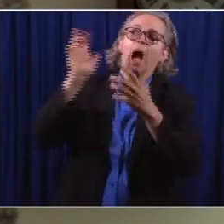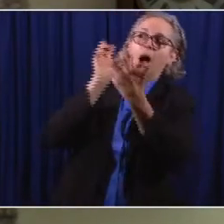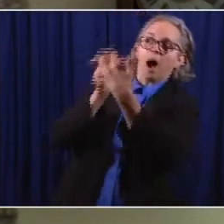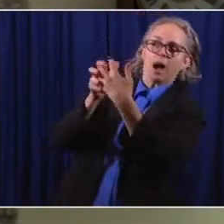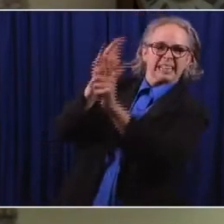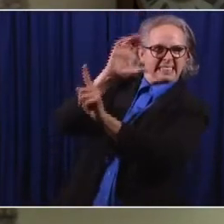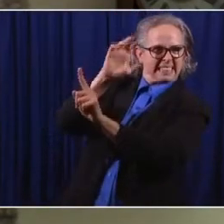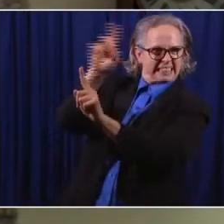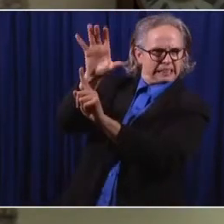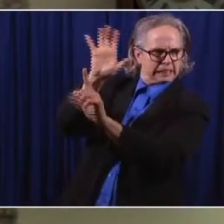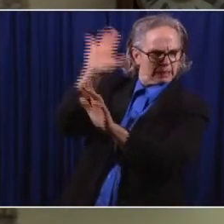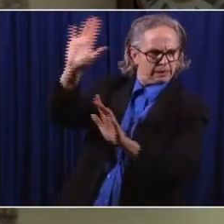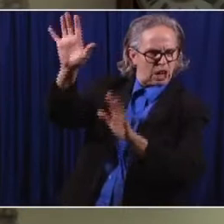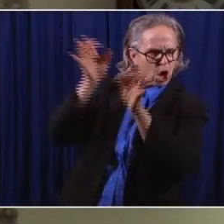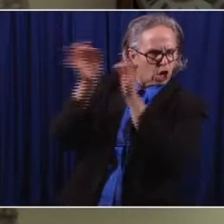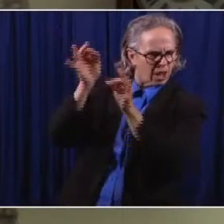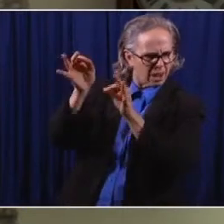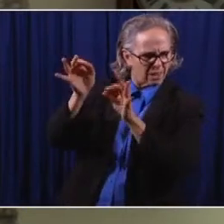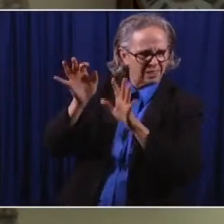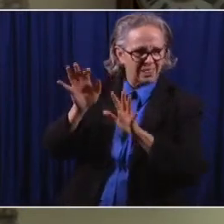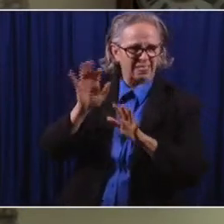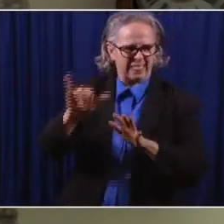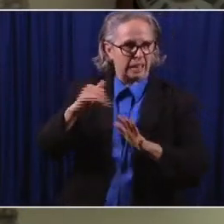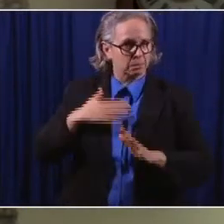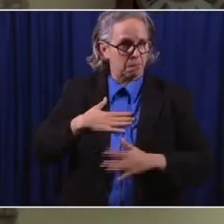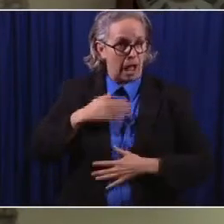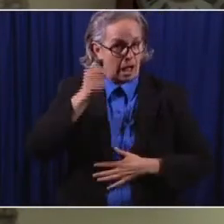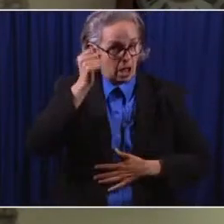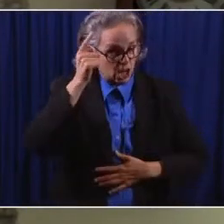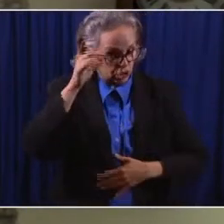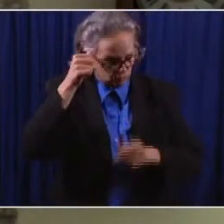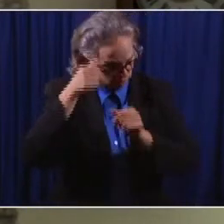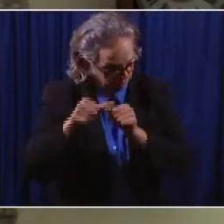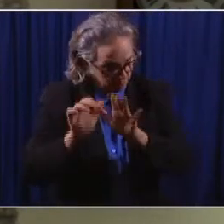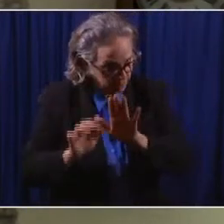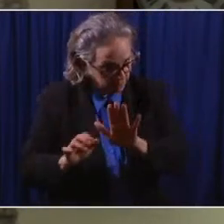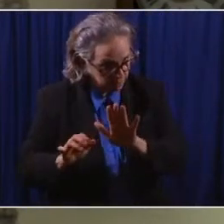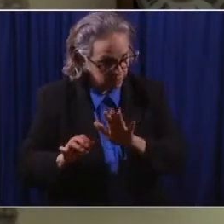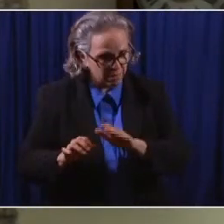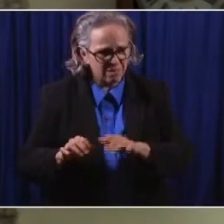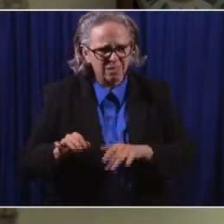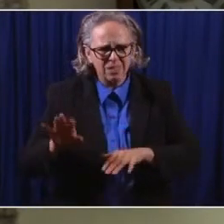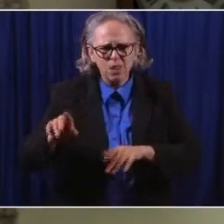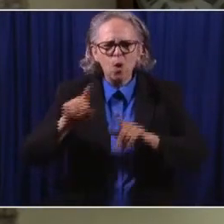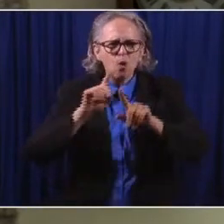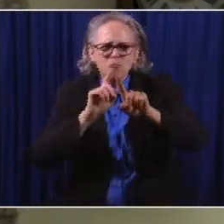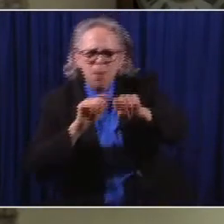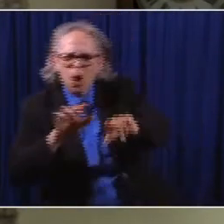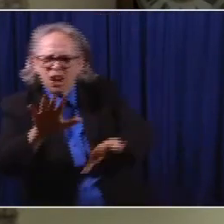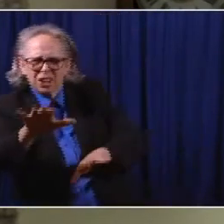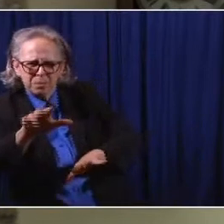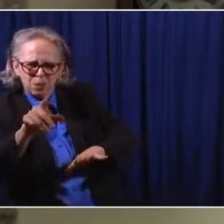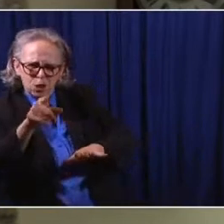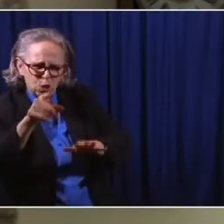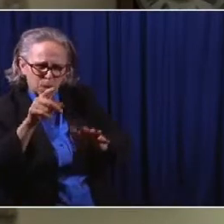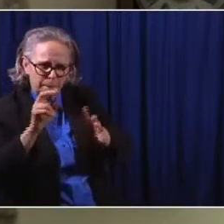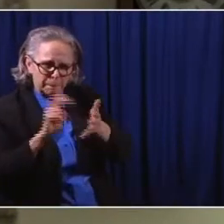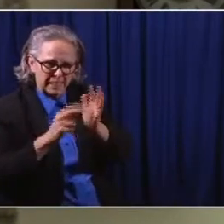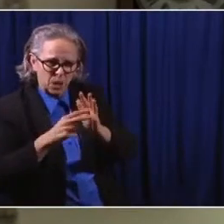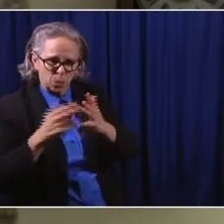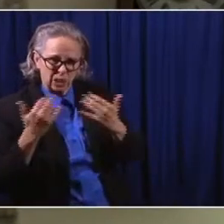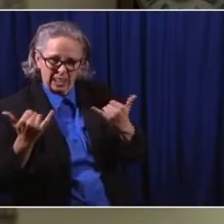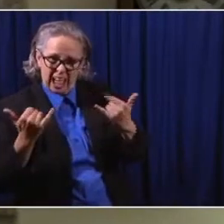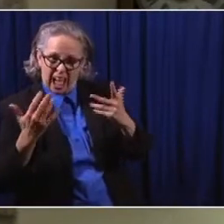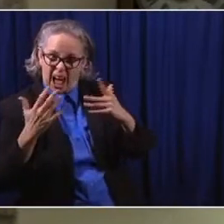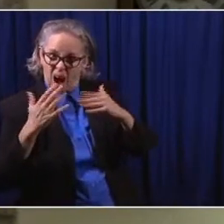wrong, but that's what I recall. It would stand to say then that there's a warning here. We're well above 100 if we stay there.